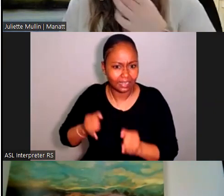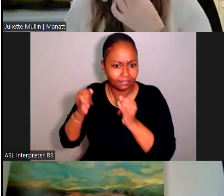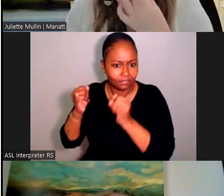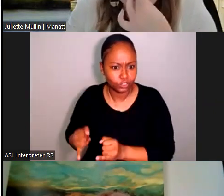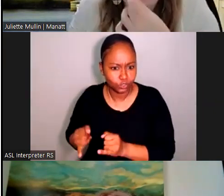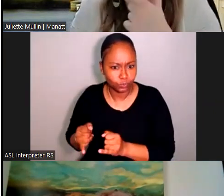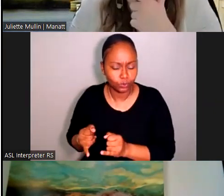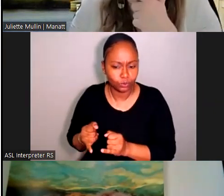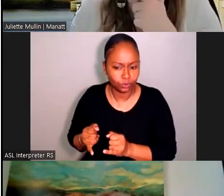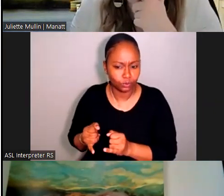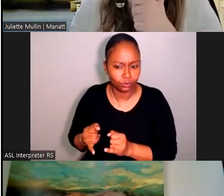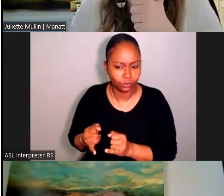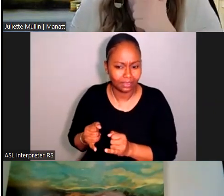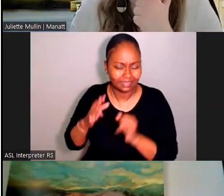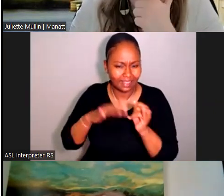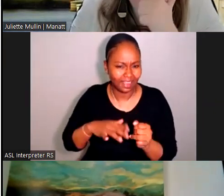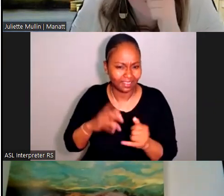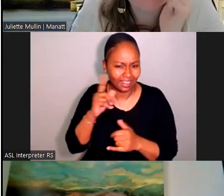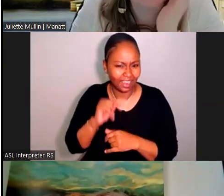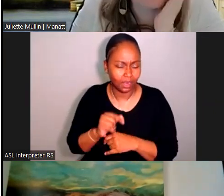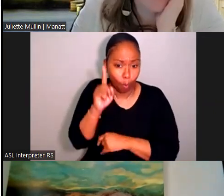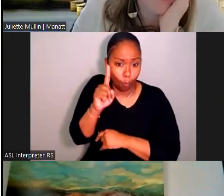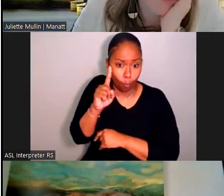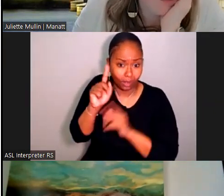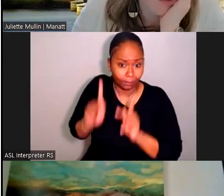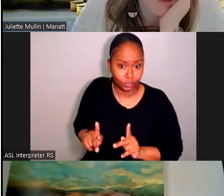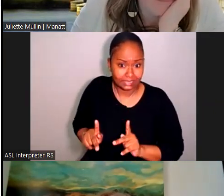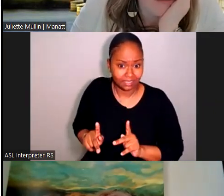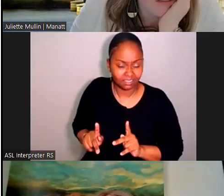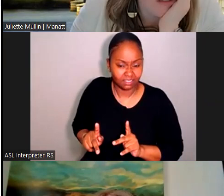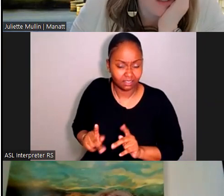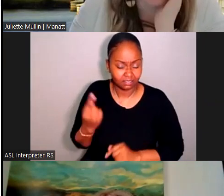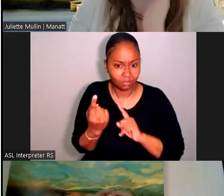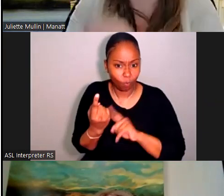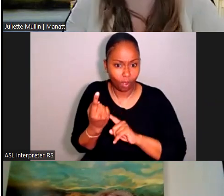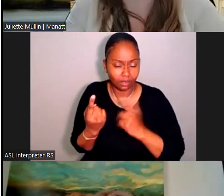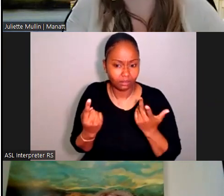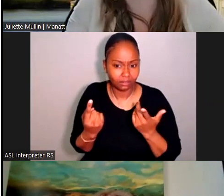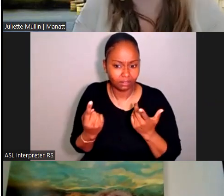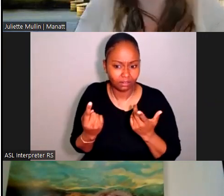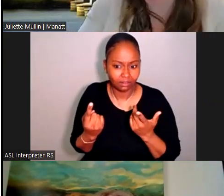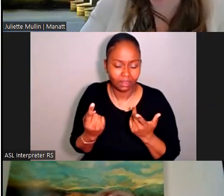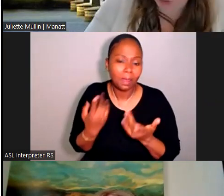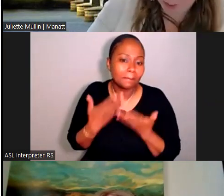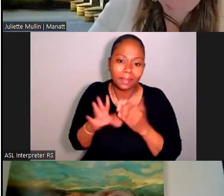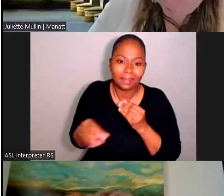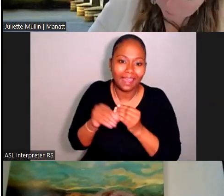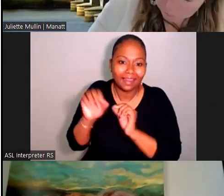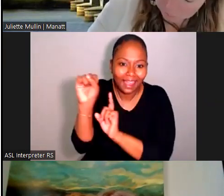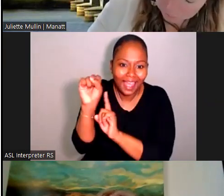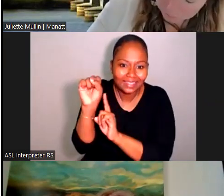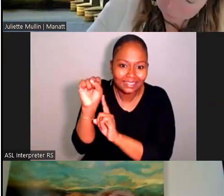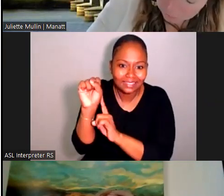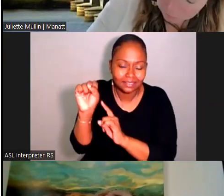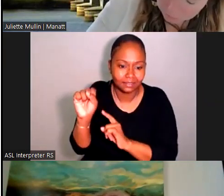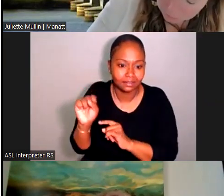viewed by some as singular, and I don't think that's what is intended. So maybe adding an S in parentheses after